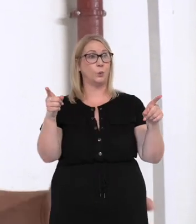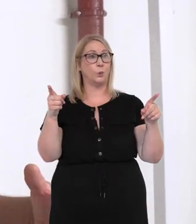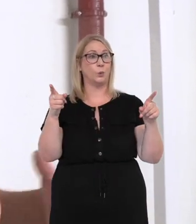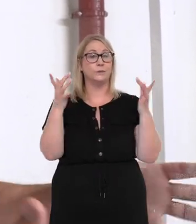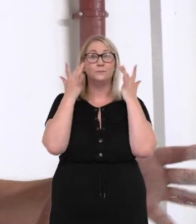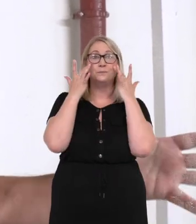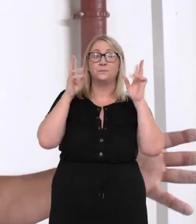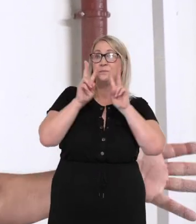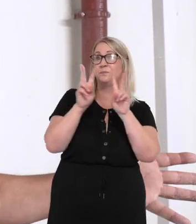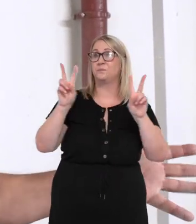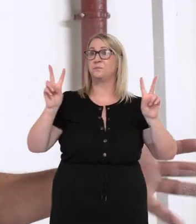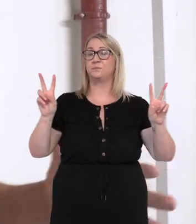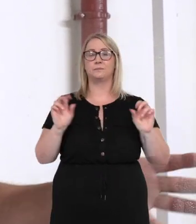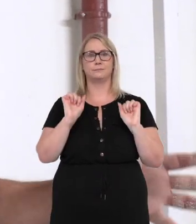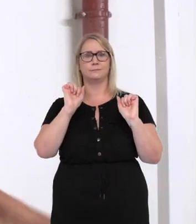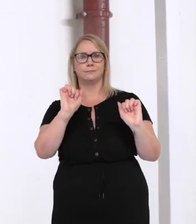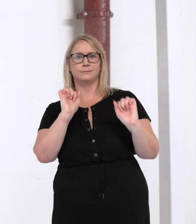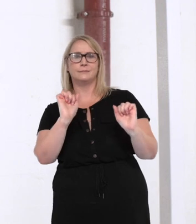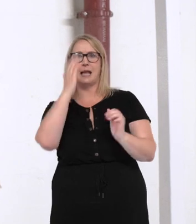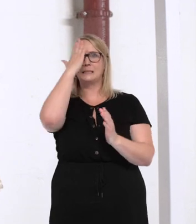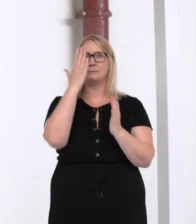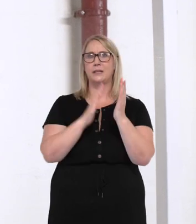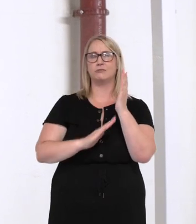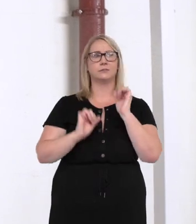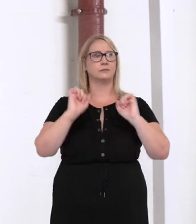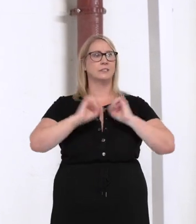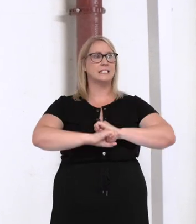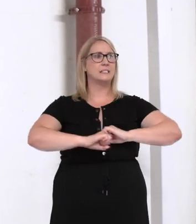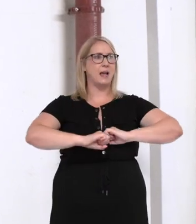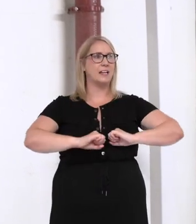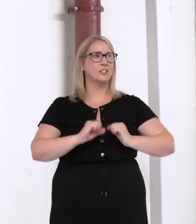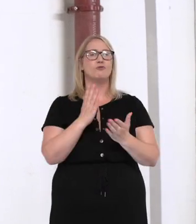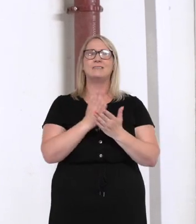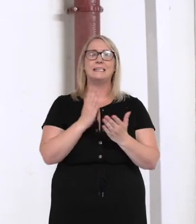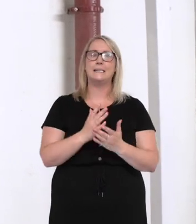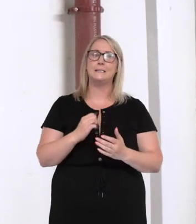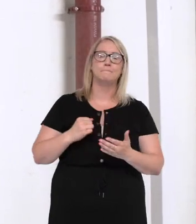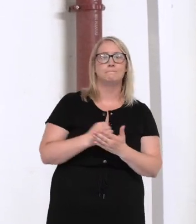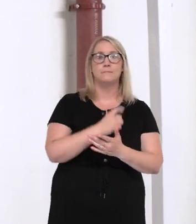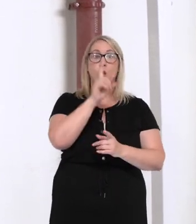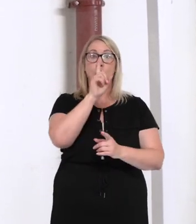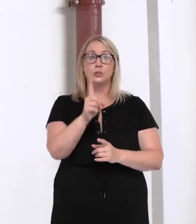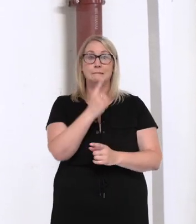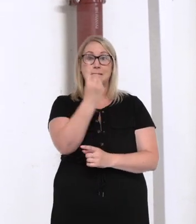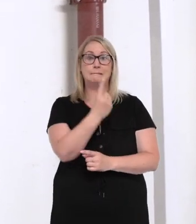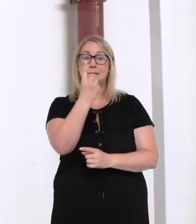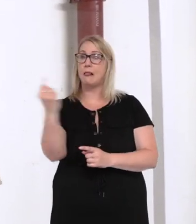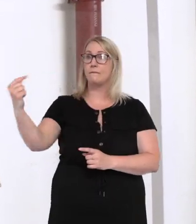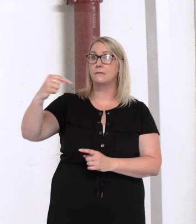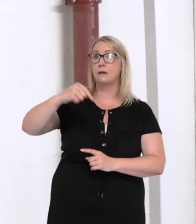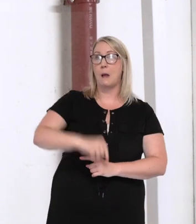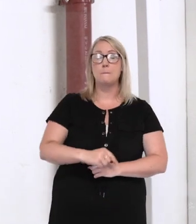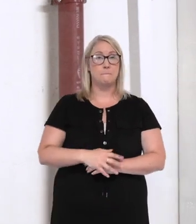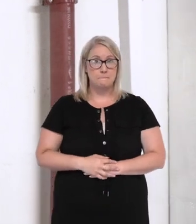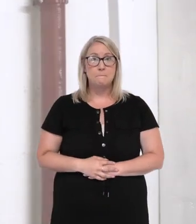what it's like to experience his work in this space, even though maybe you weren't able to get here to see it in person.